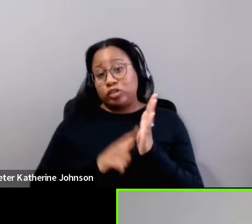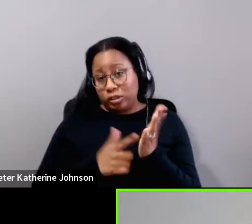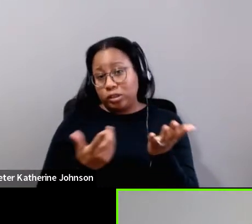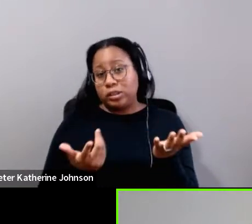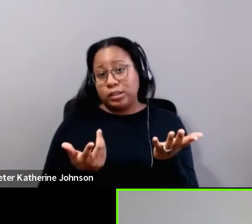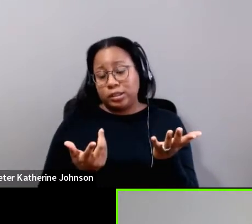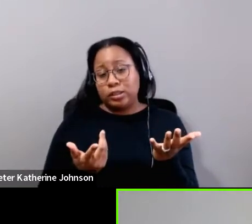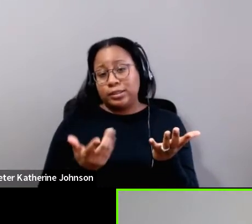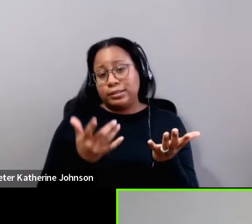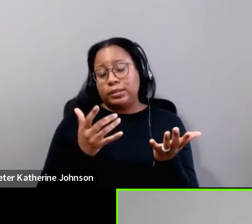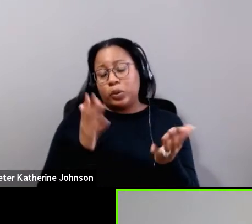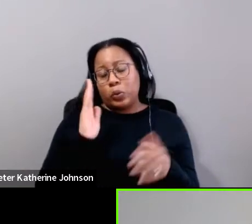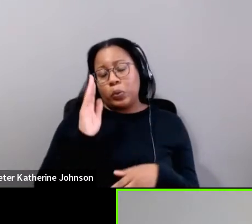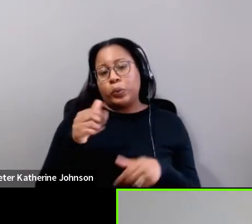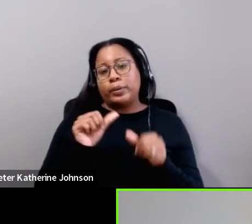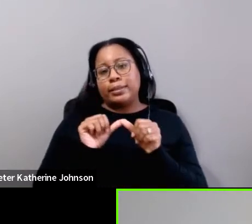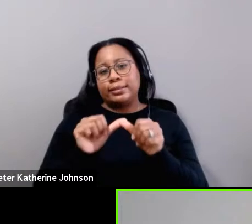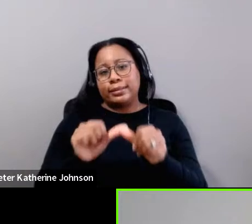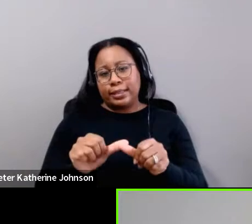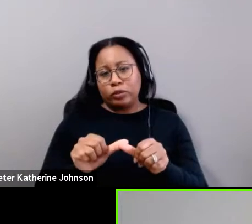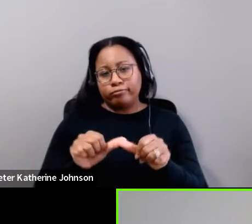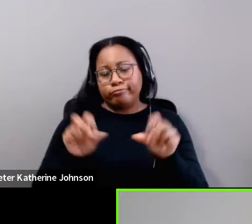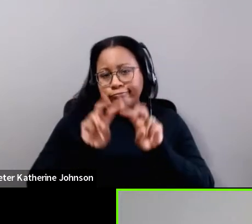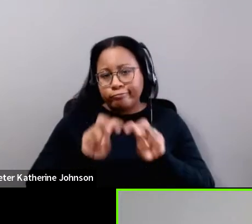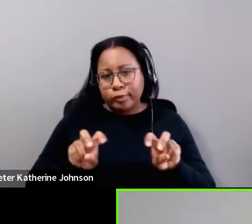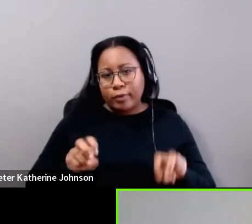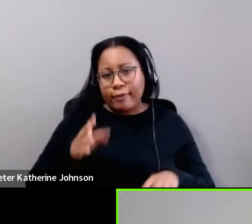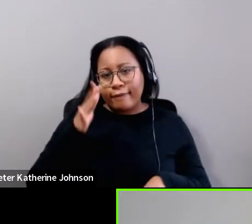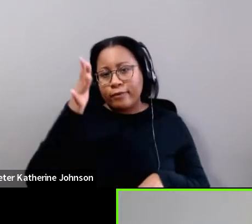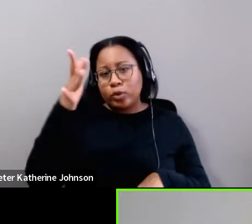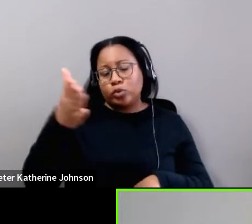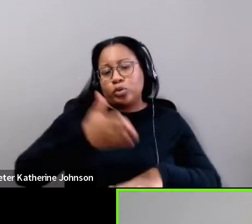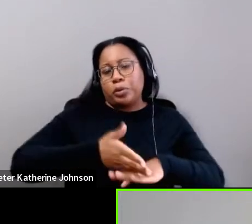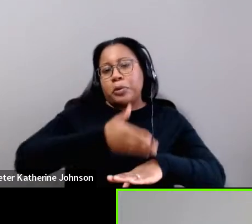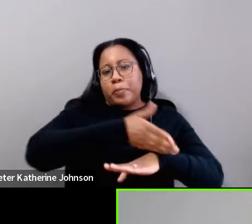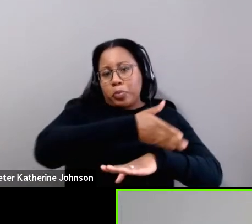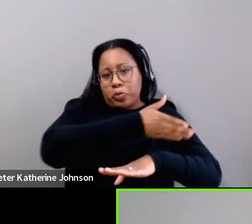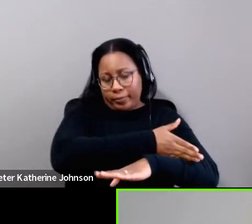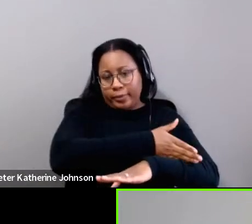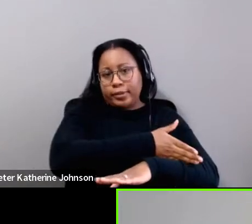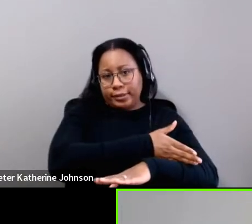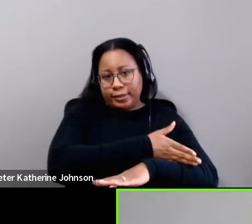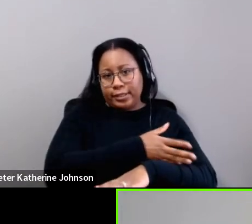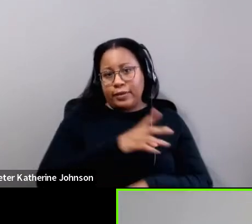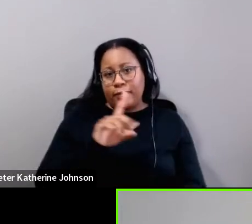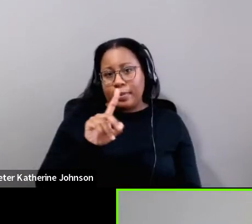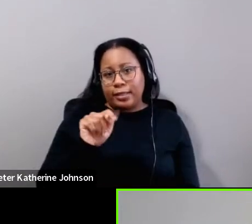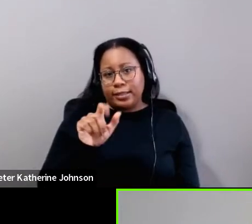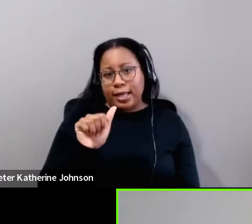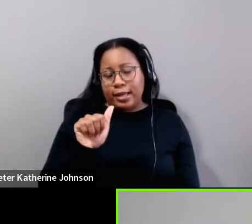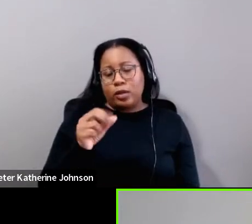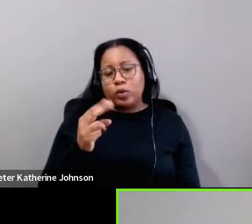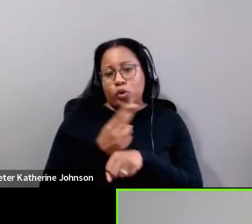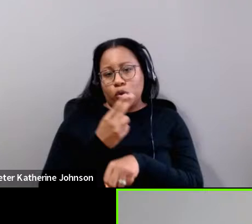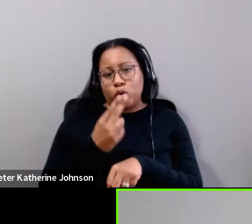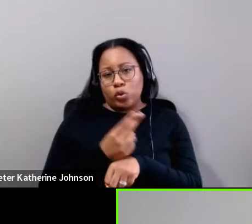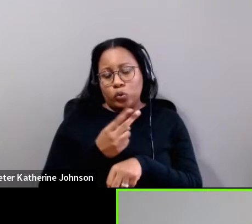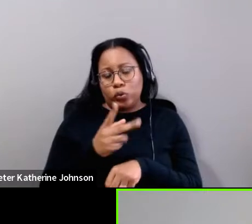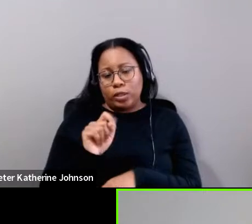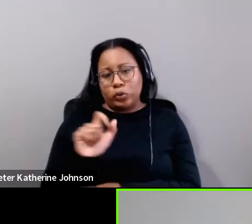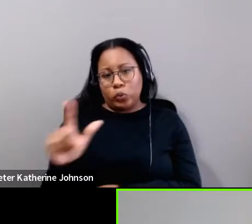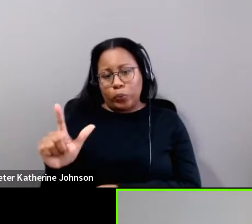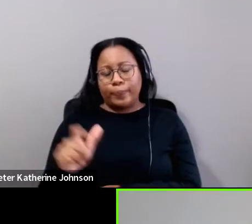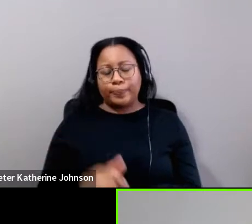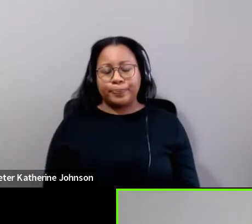will continue to look into future improvements in the data that we're using in the tool.